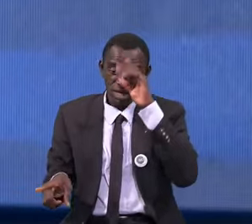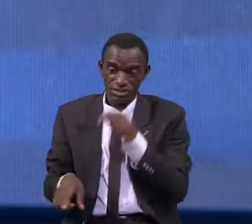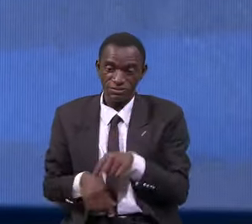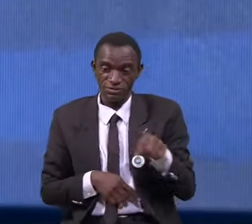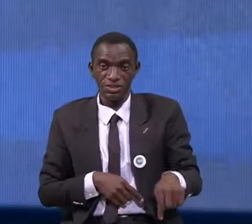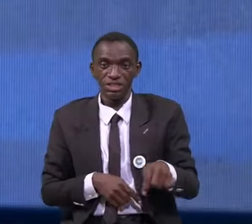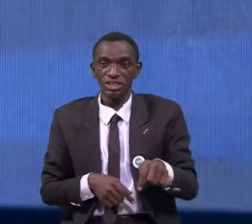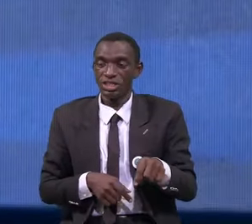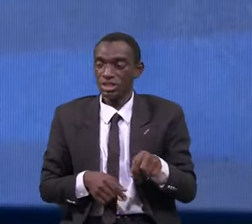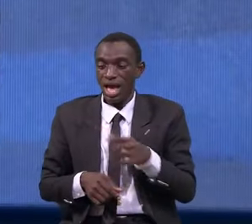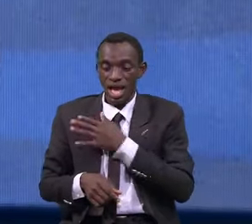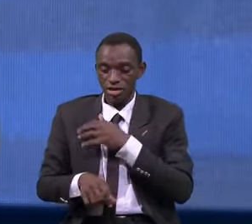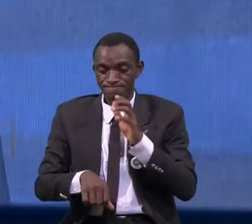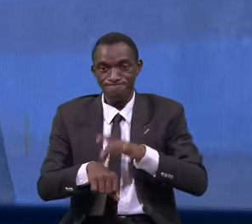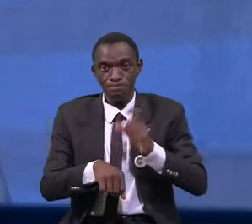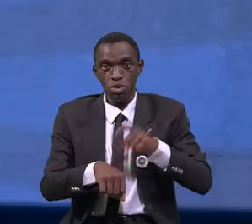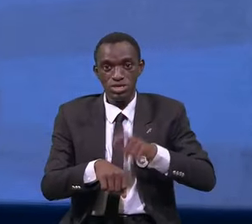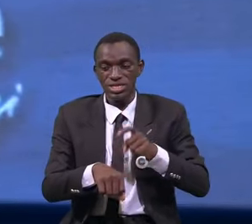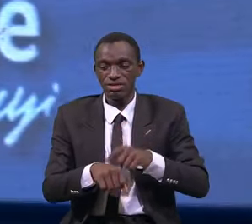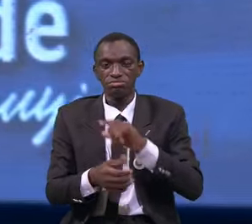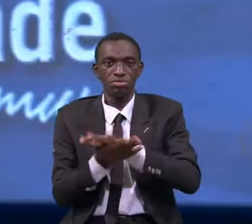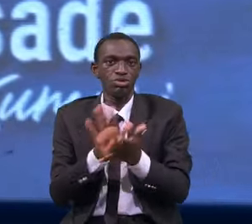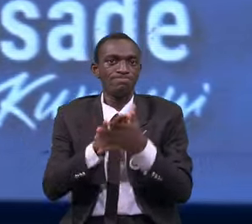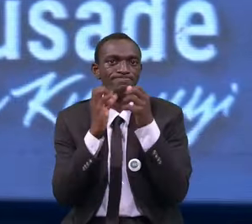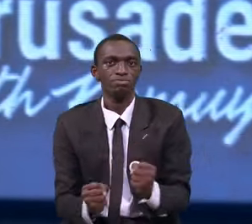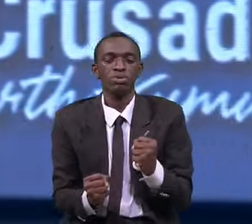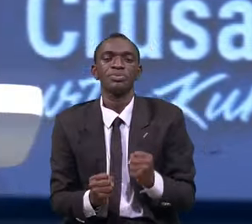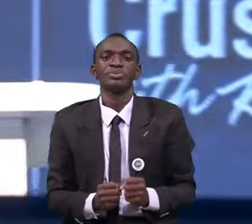bones received strength.